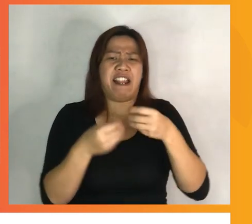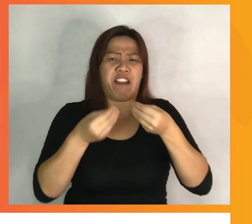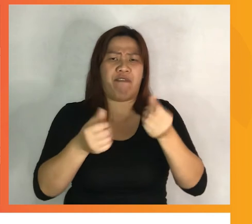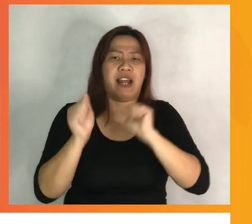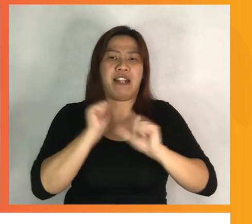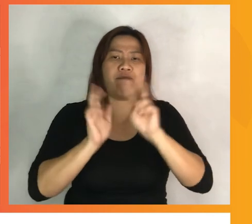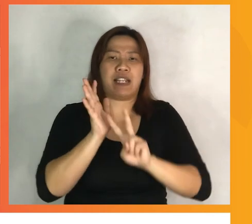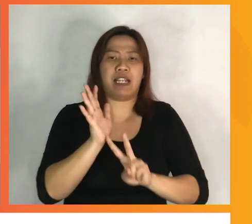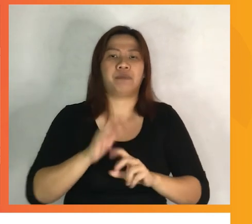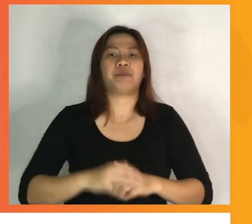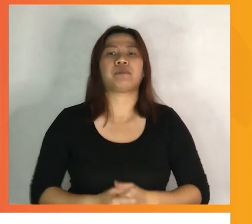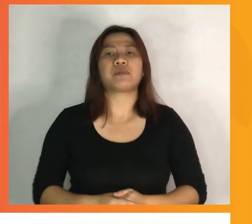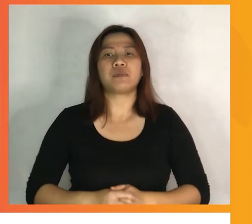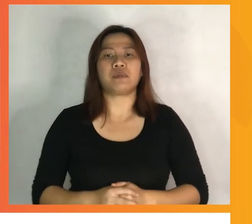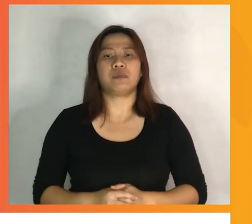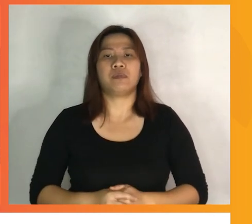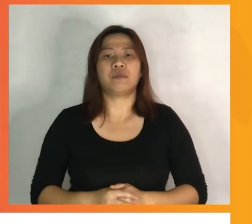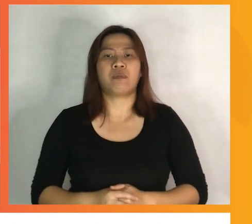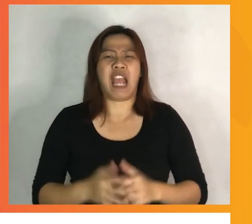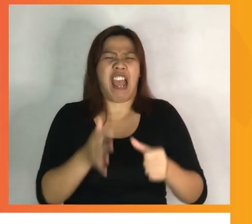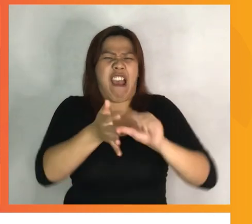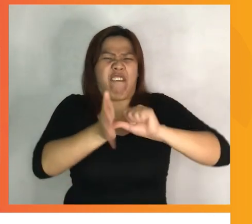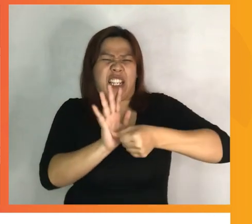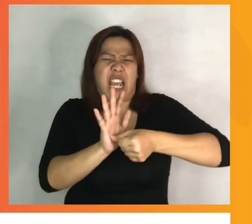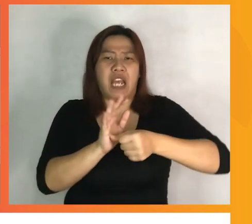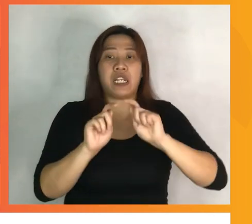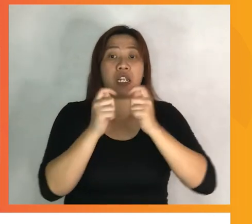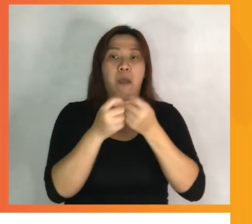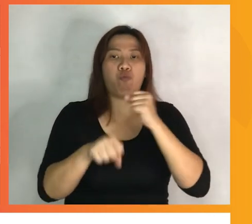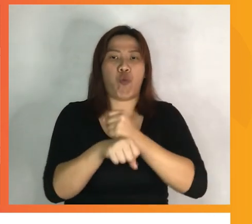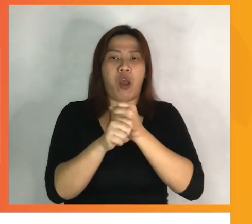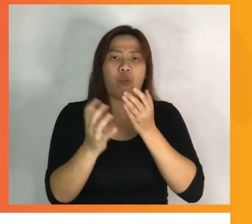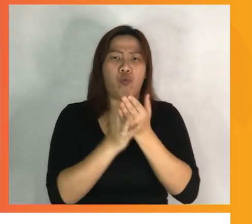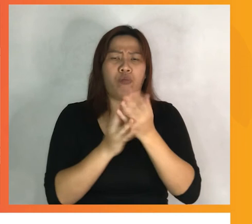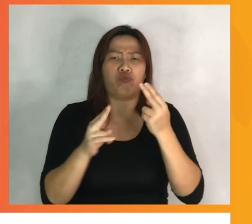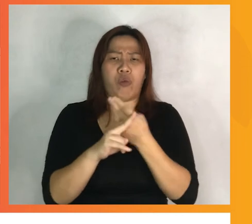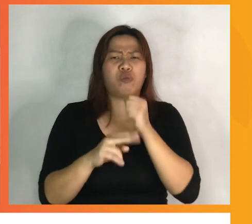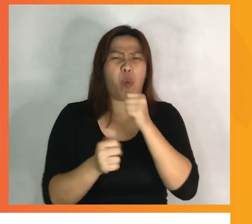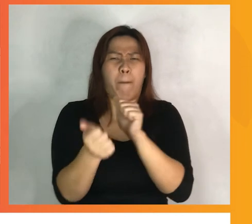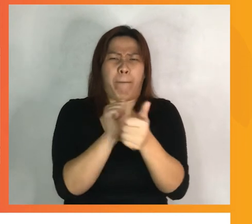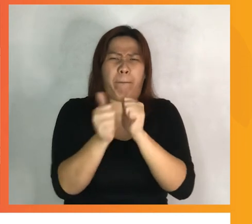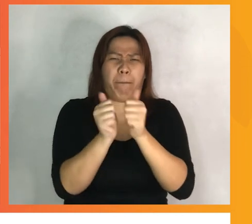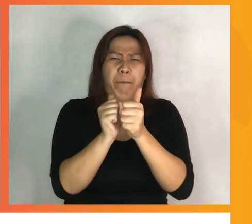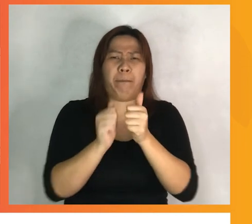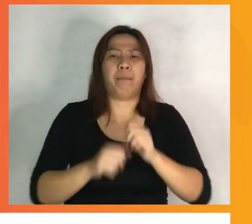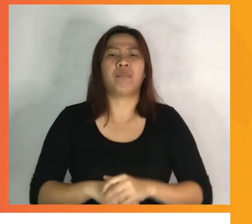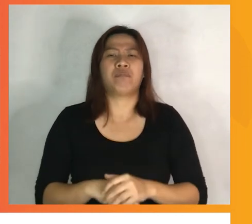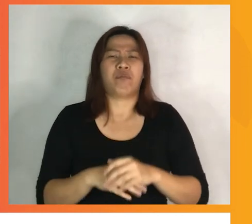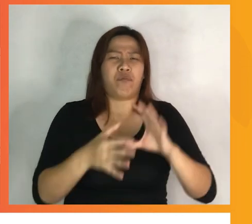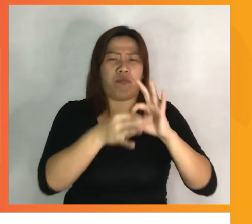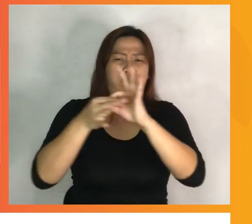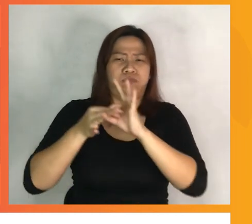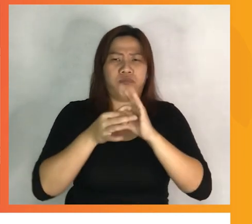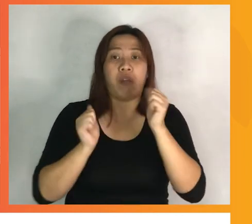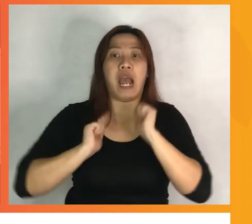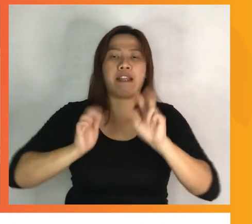given activity. Emphasize teamwork through the use of non-competitive,